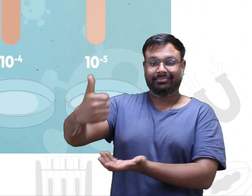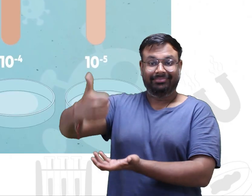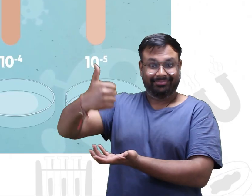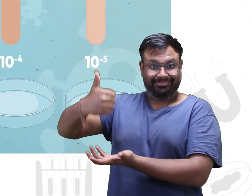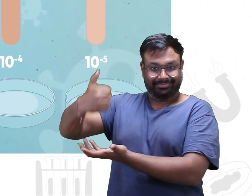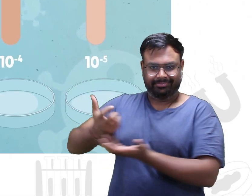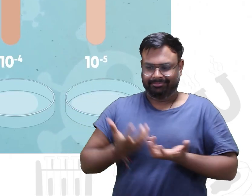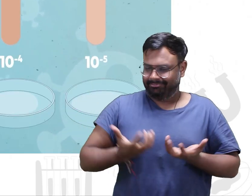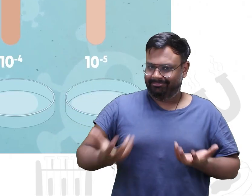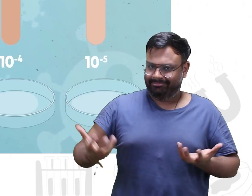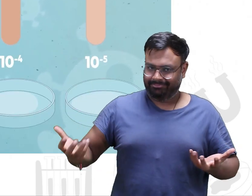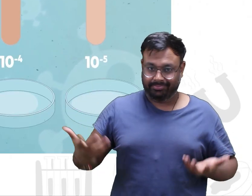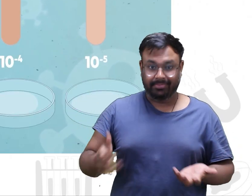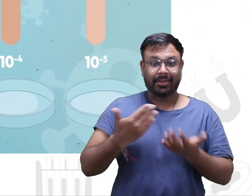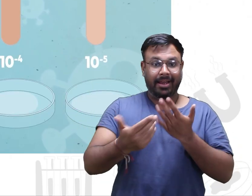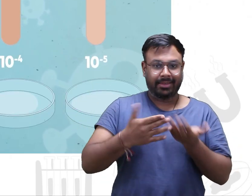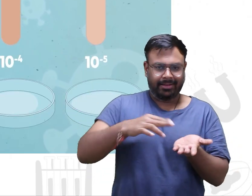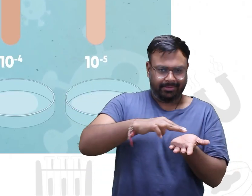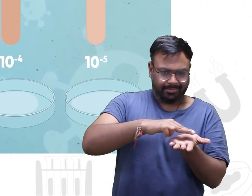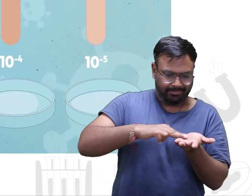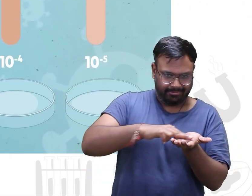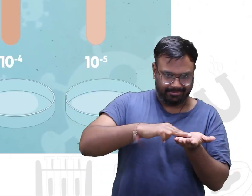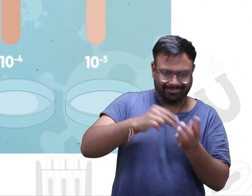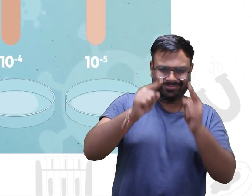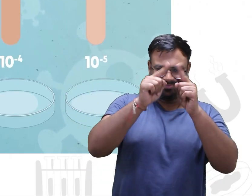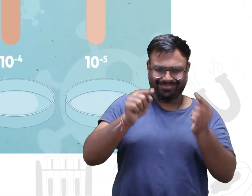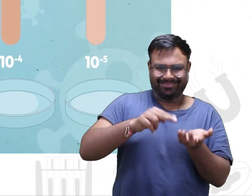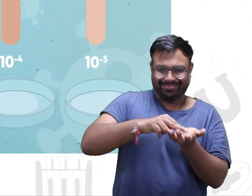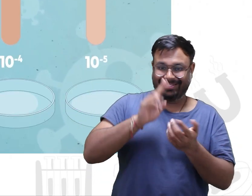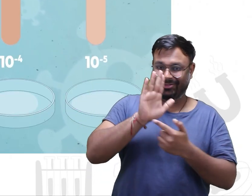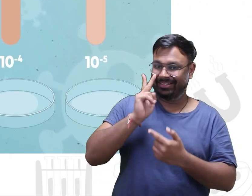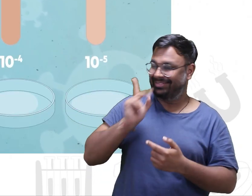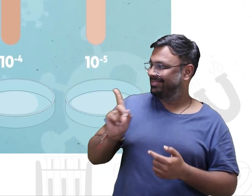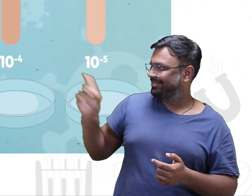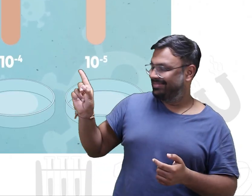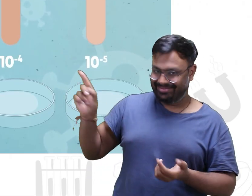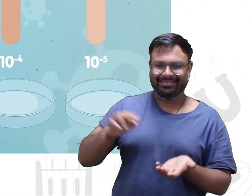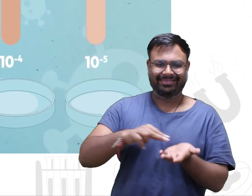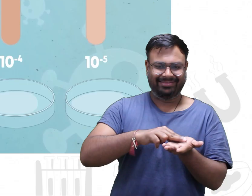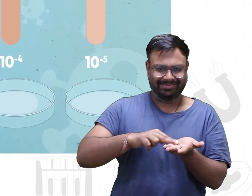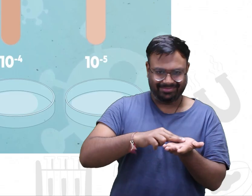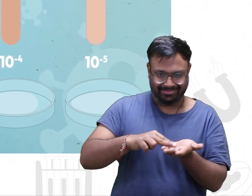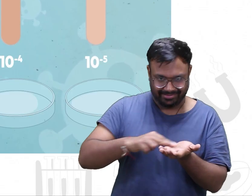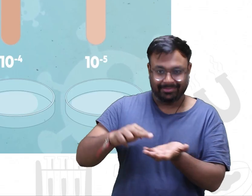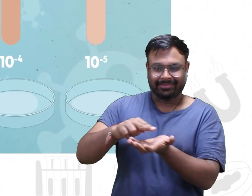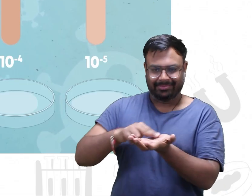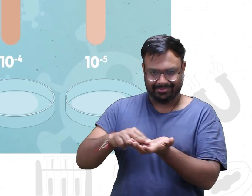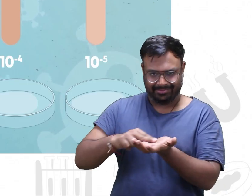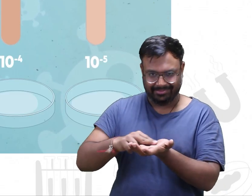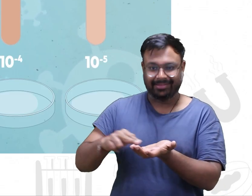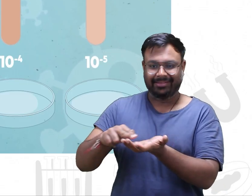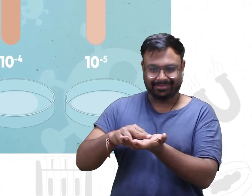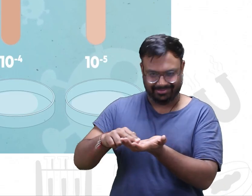of the tubes onto the respective plates. Once the solution has been added to the Petri plate, we will spread the solution onto the plate